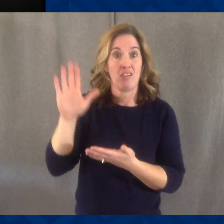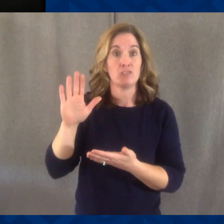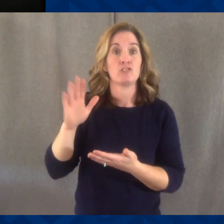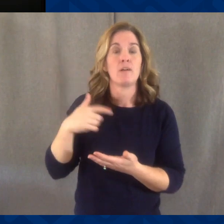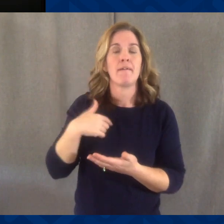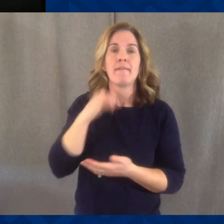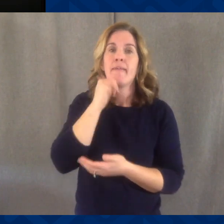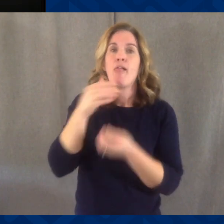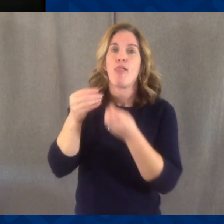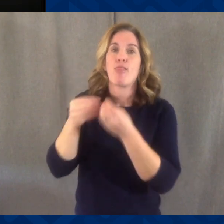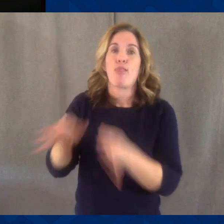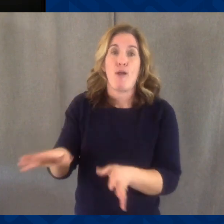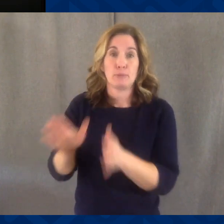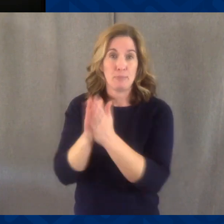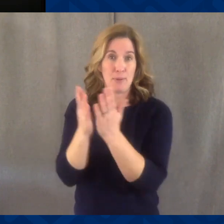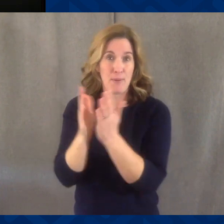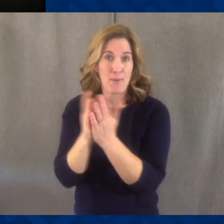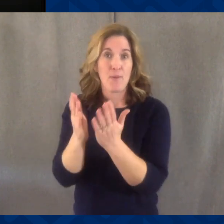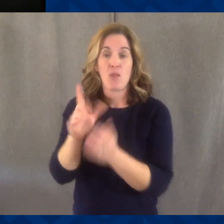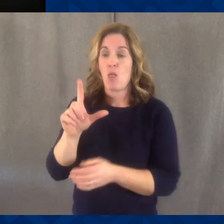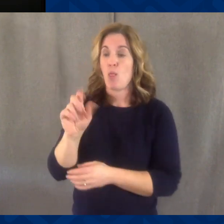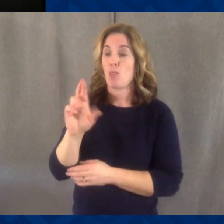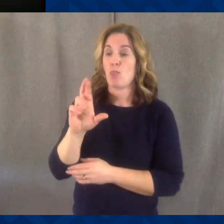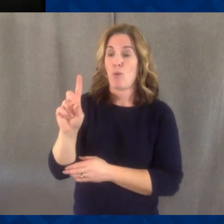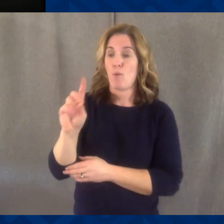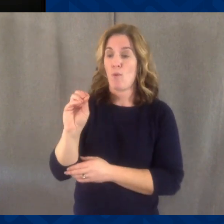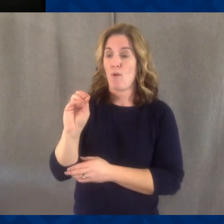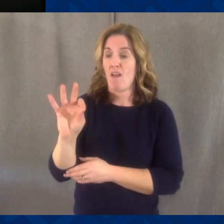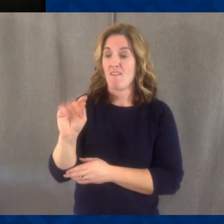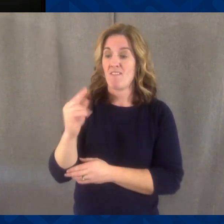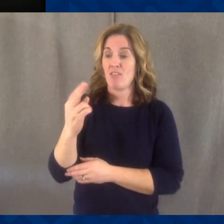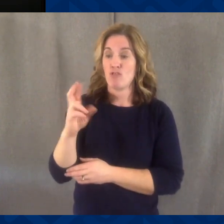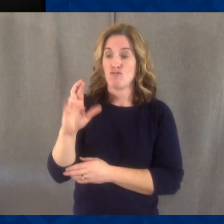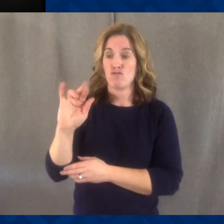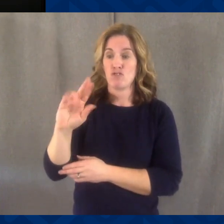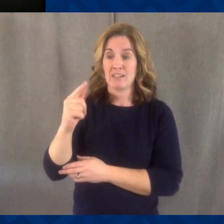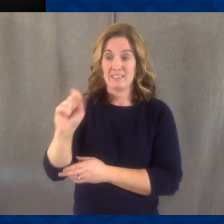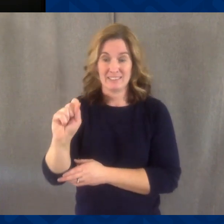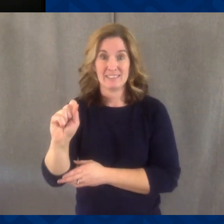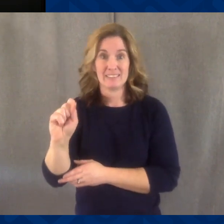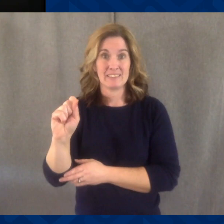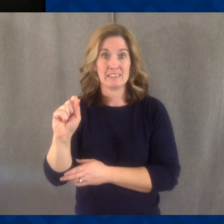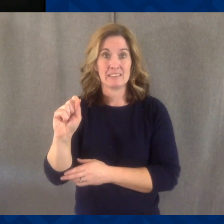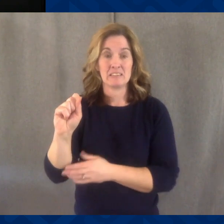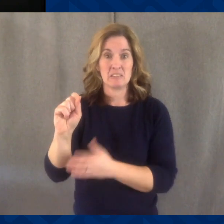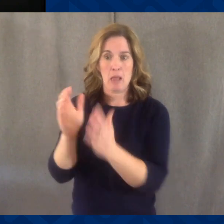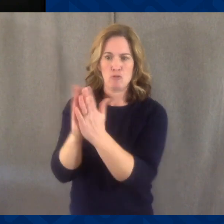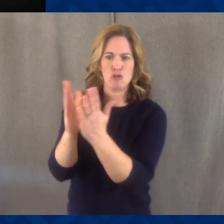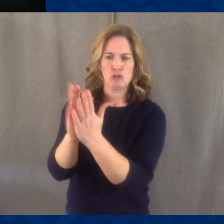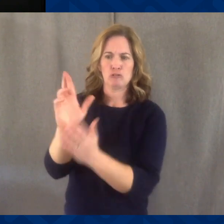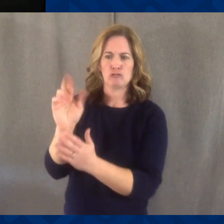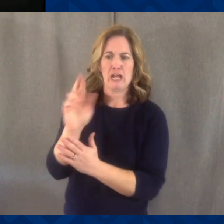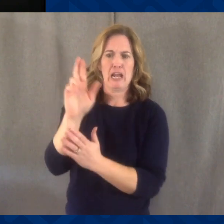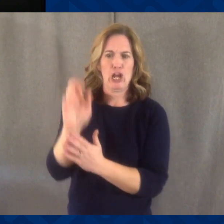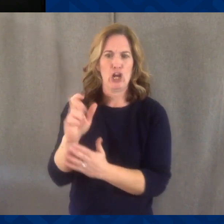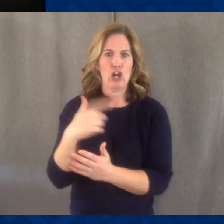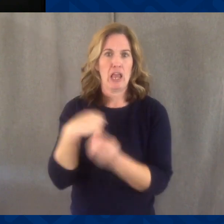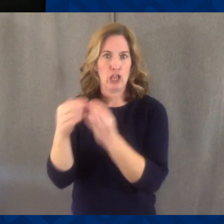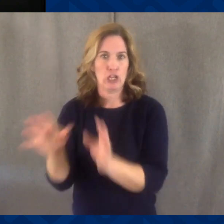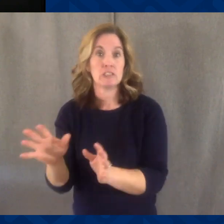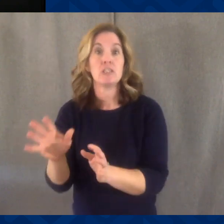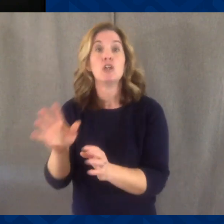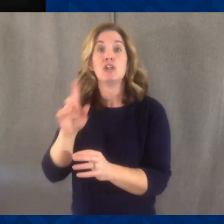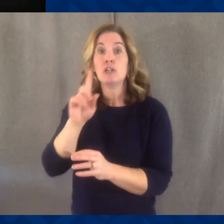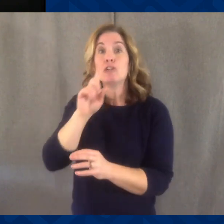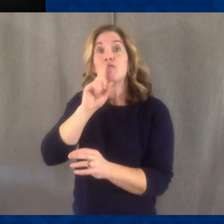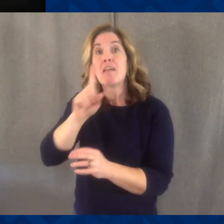copy of the Lord of the Rings trilogy by J.R.R. Tolkien. This copy of Lord of the Rings was actually stolen from